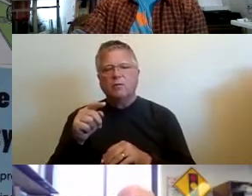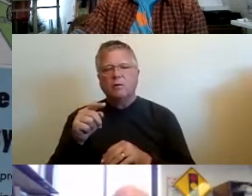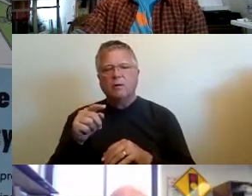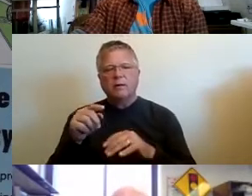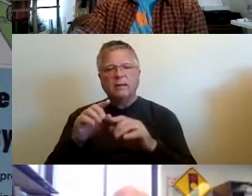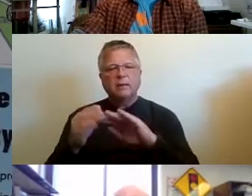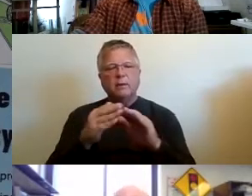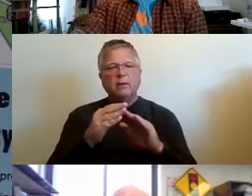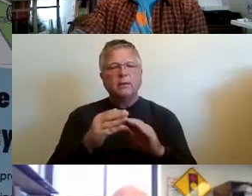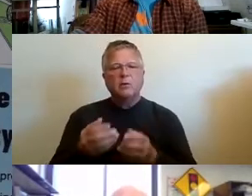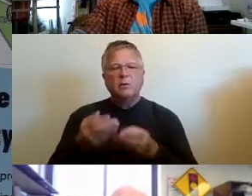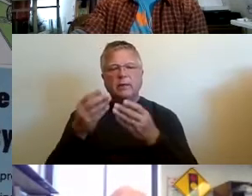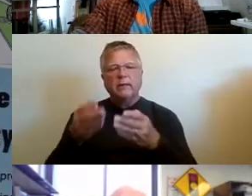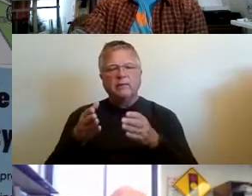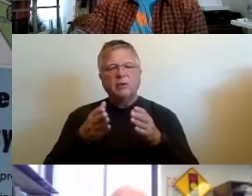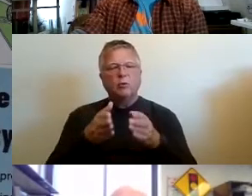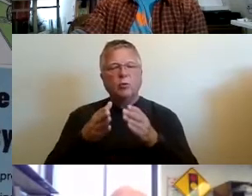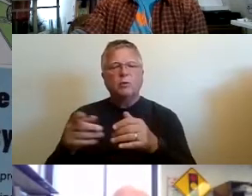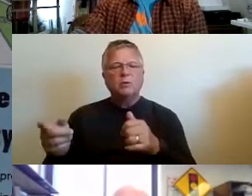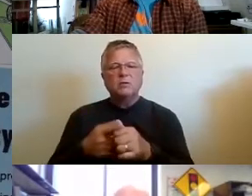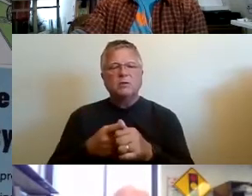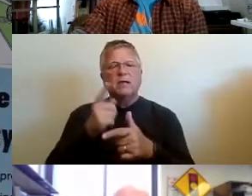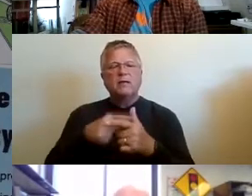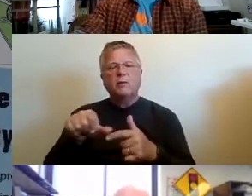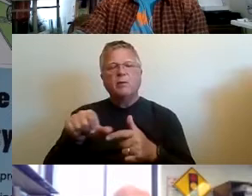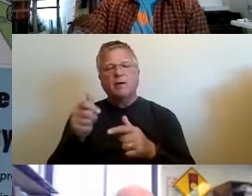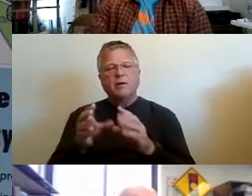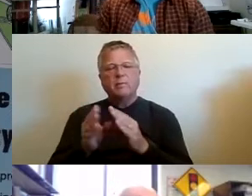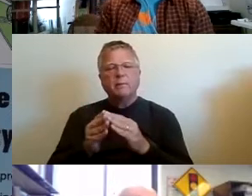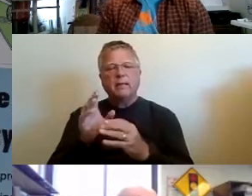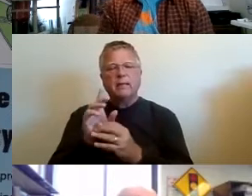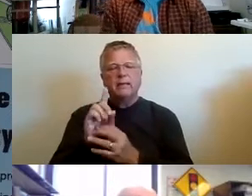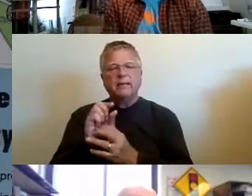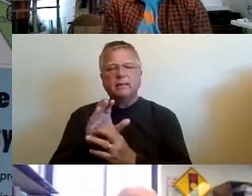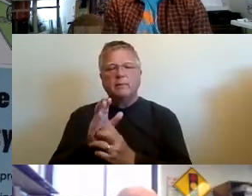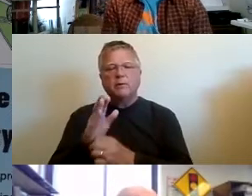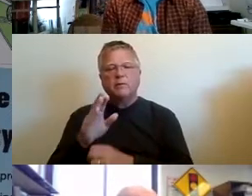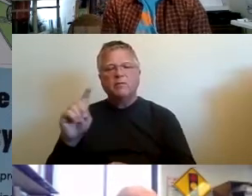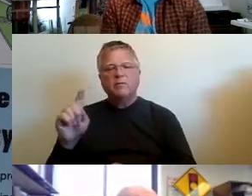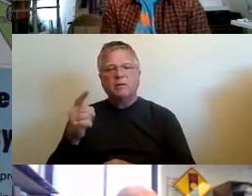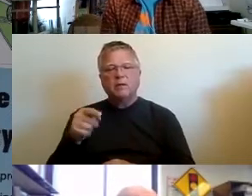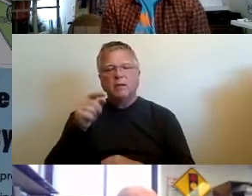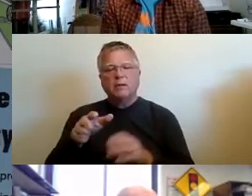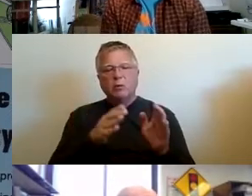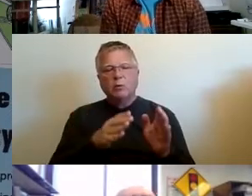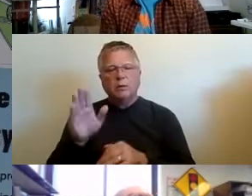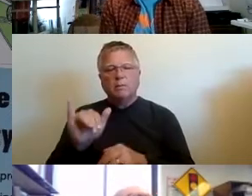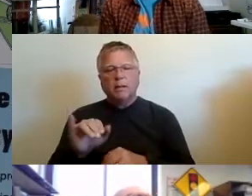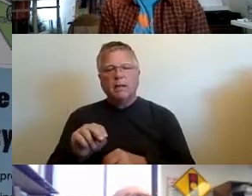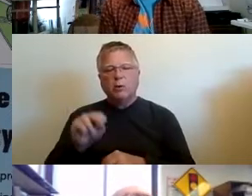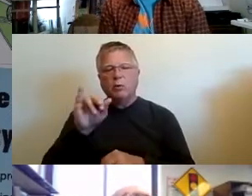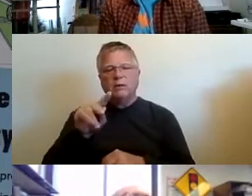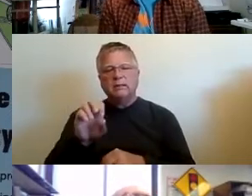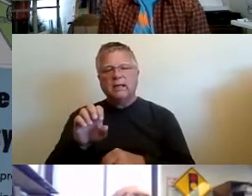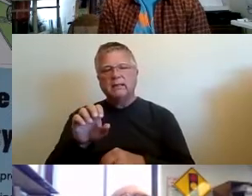present those corridors first. And then we had another meeting on December 1st. That's organized by Northside Leadership